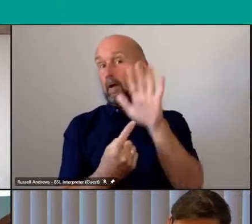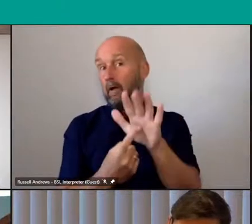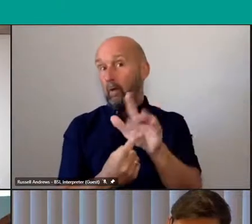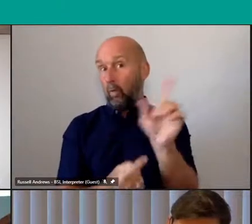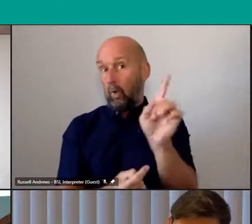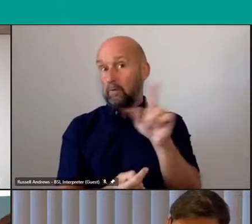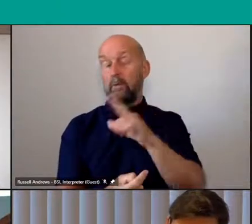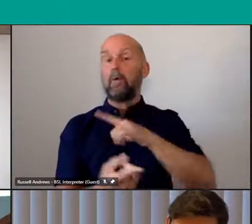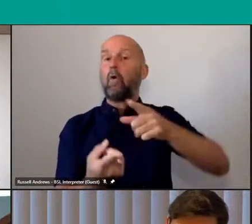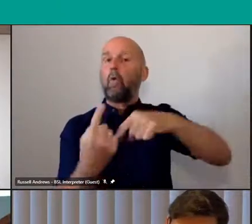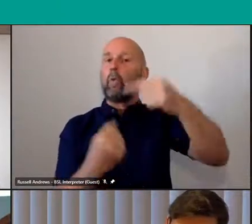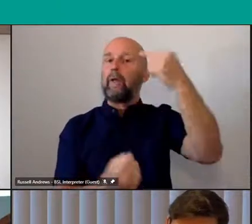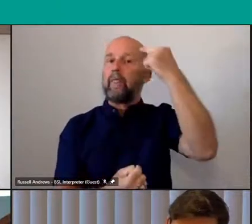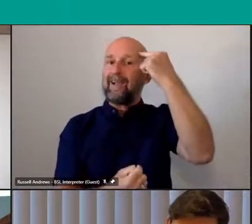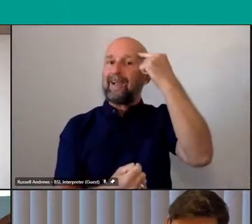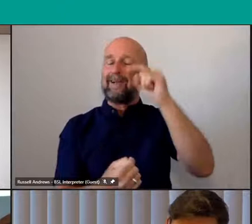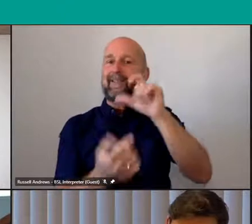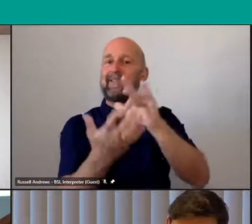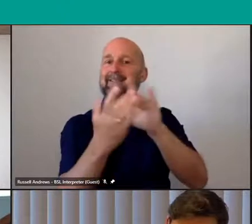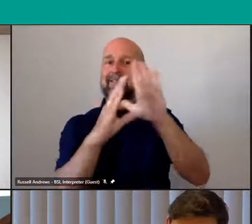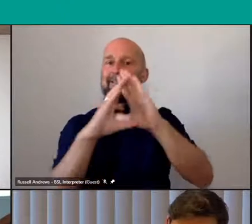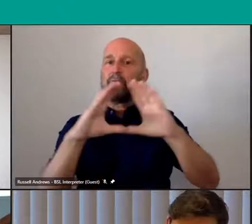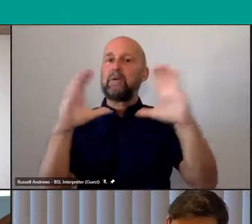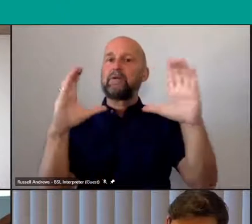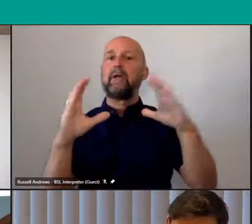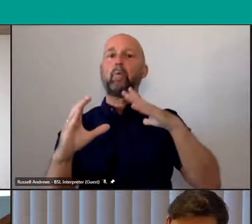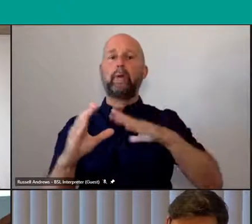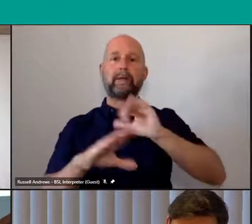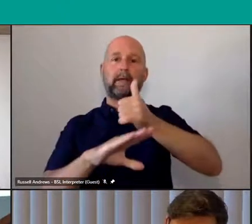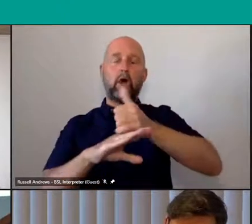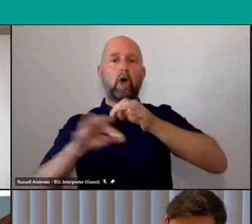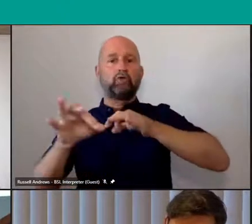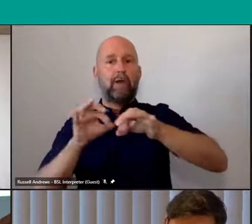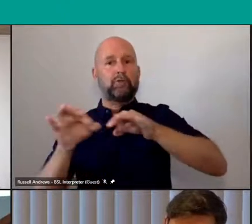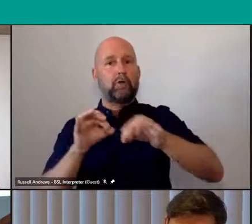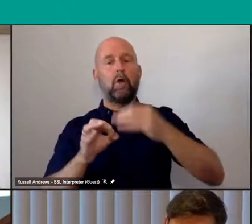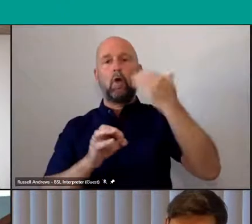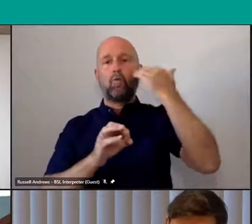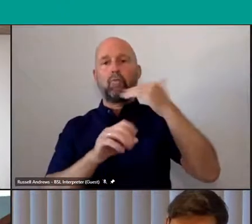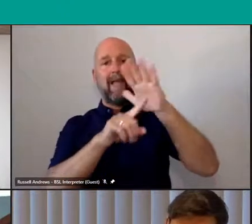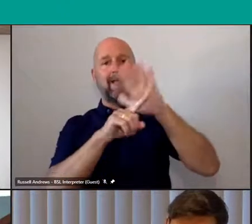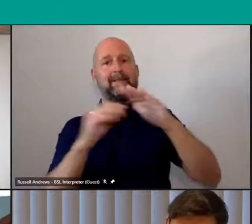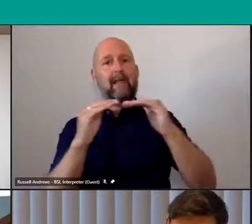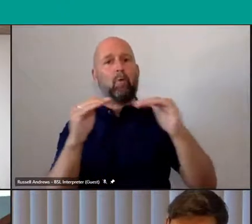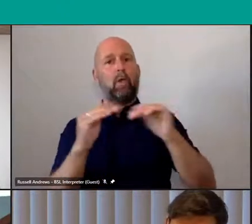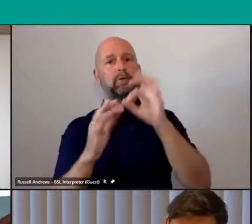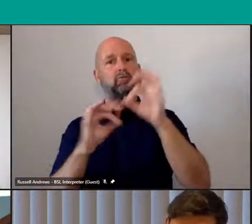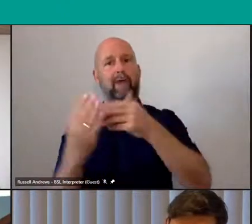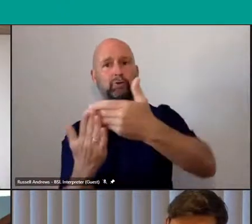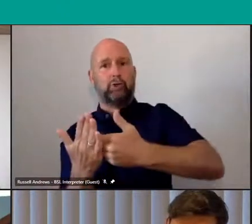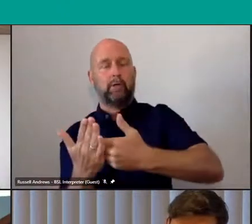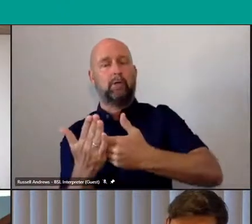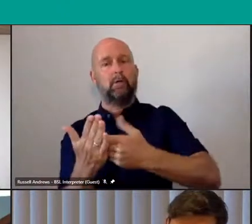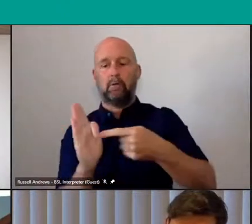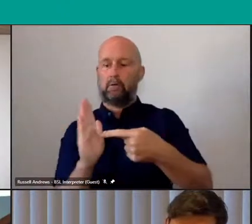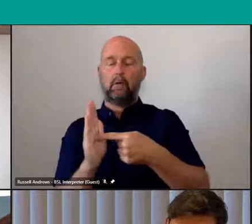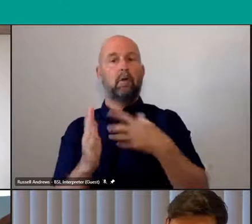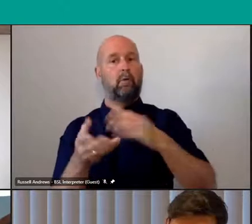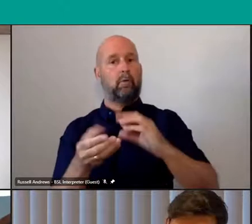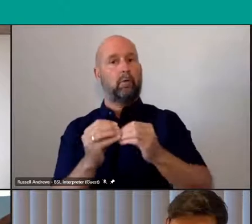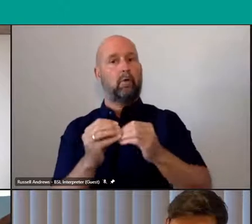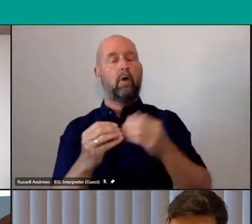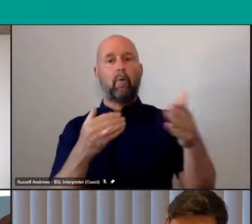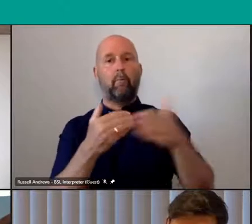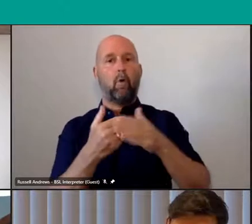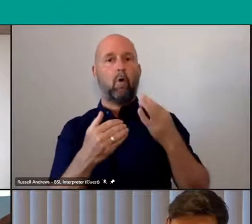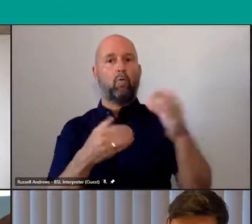was that we think that the city region needs a race and equality strategy backed by an ambitious plan to increase representation